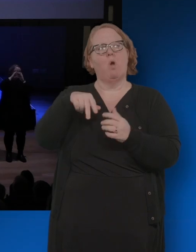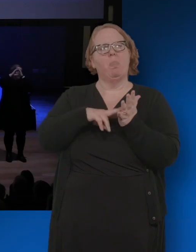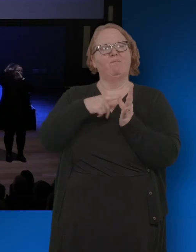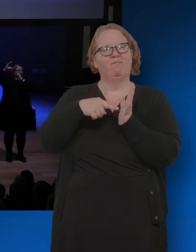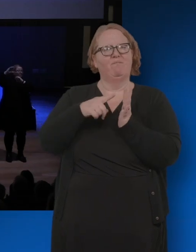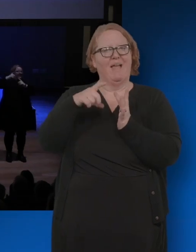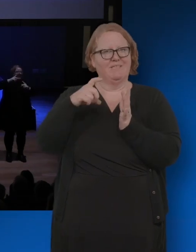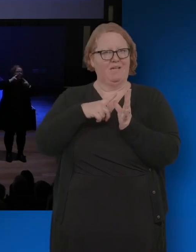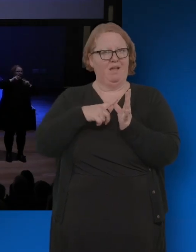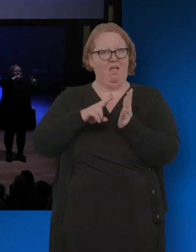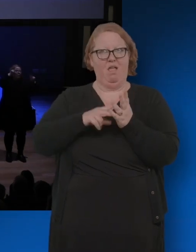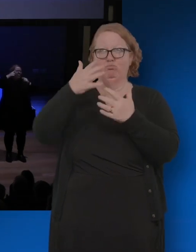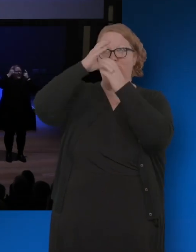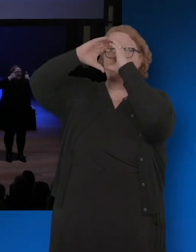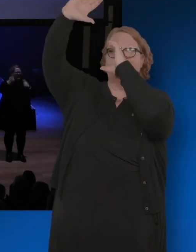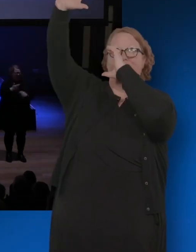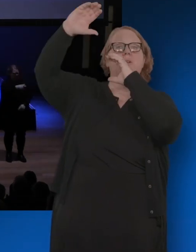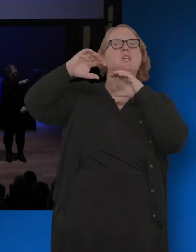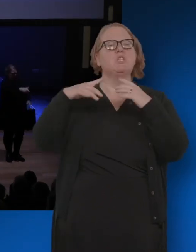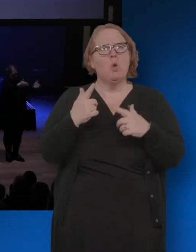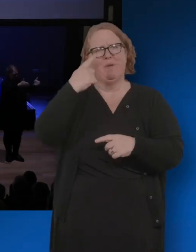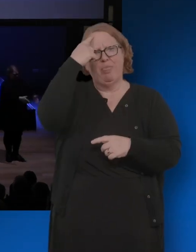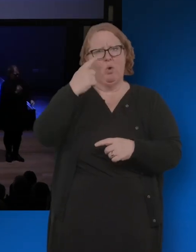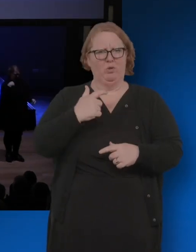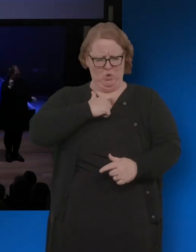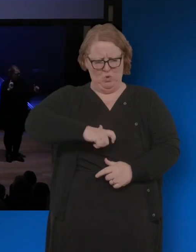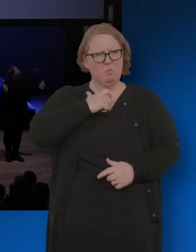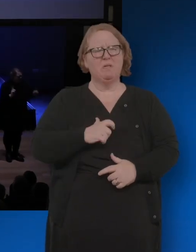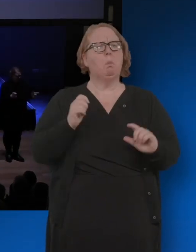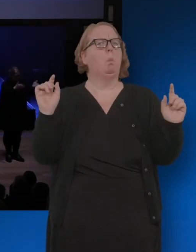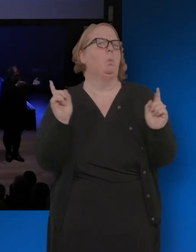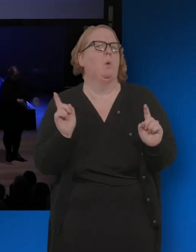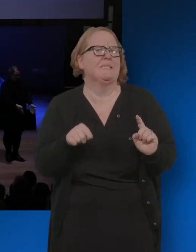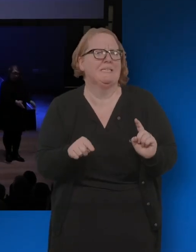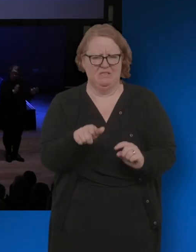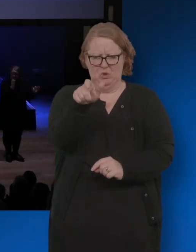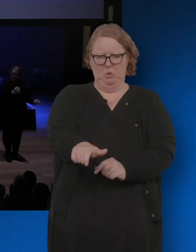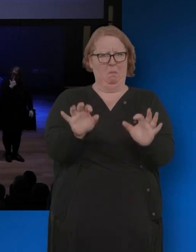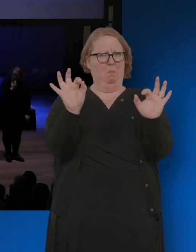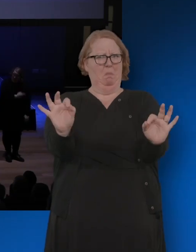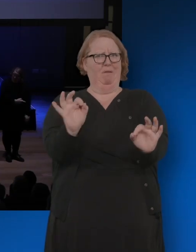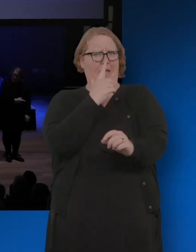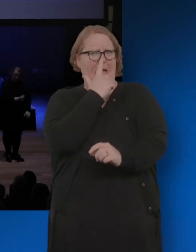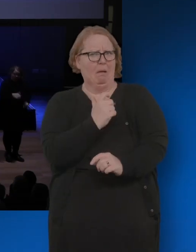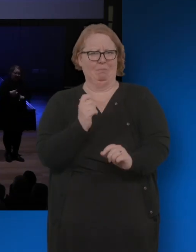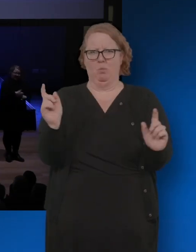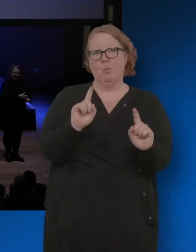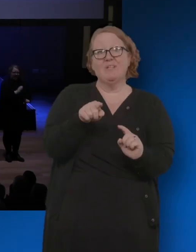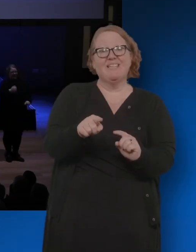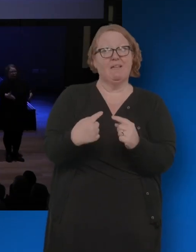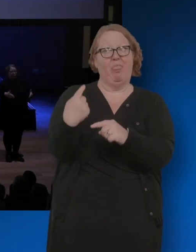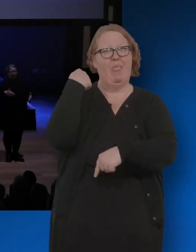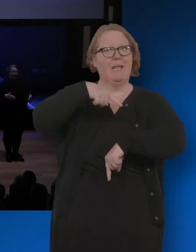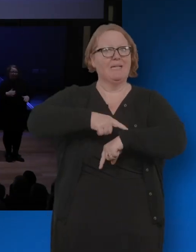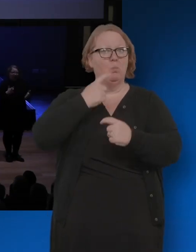we looked at the very nature of what a human is, and if it's possible to have a perfect human assisted by